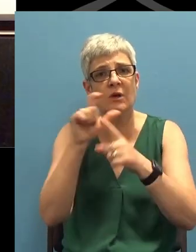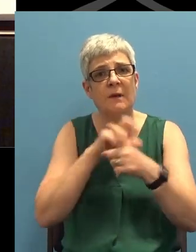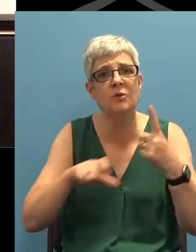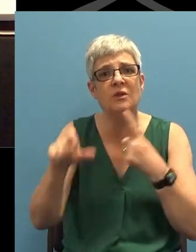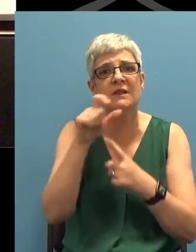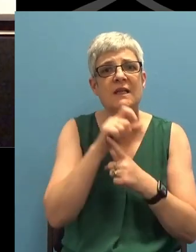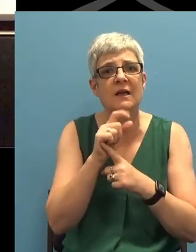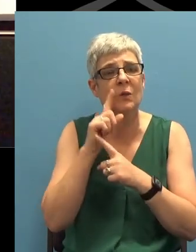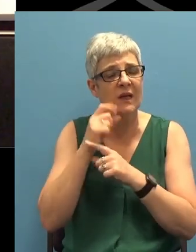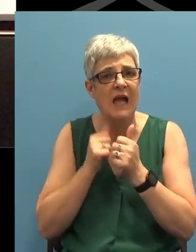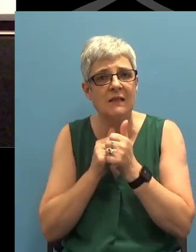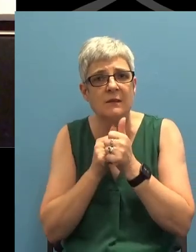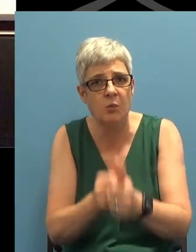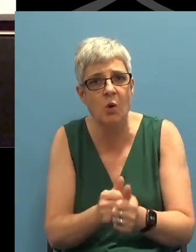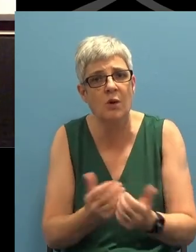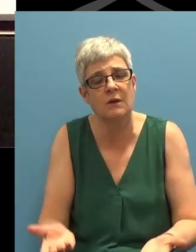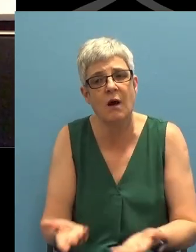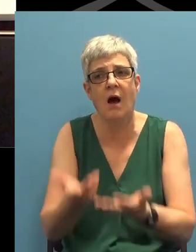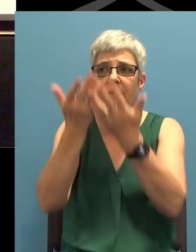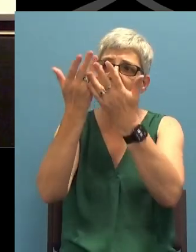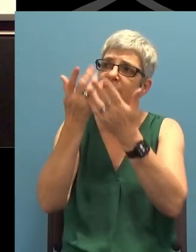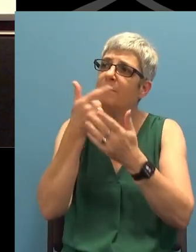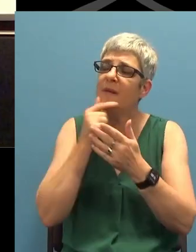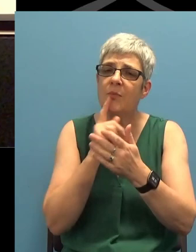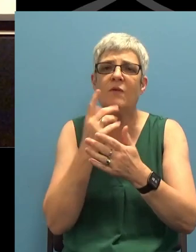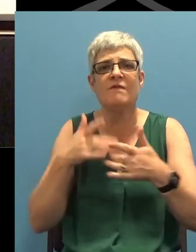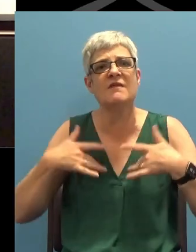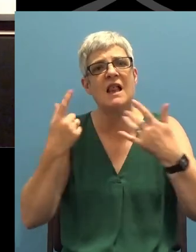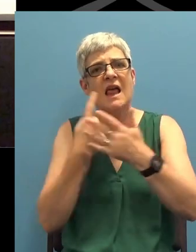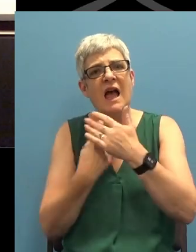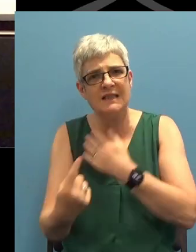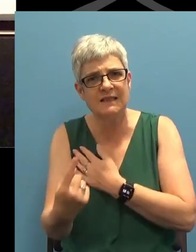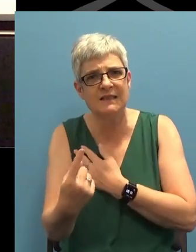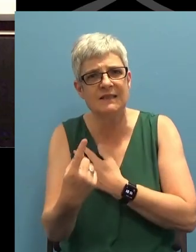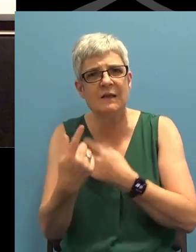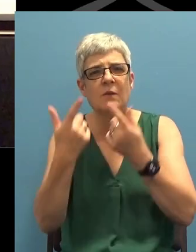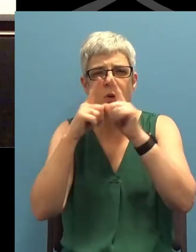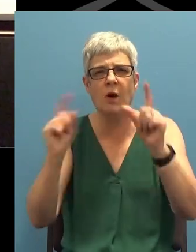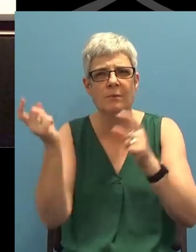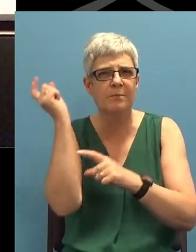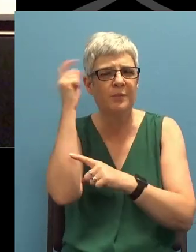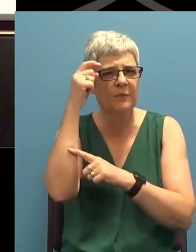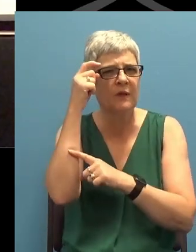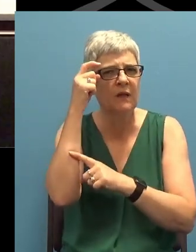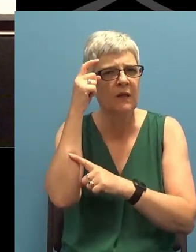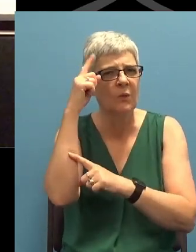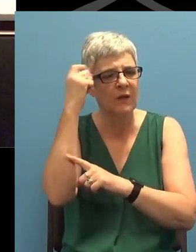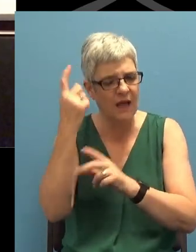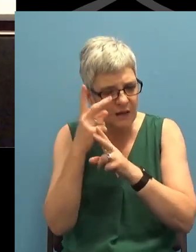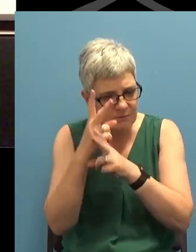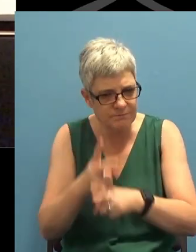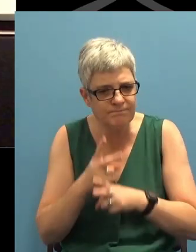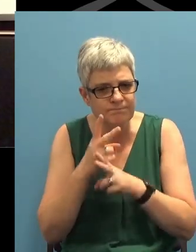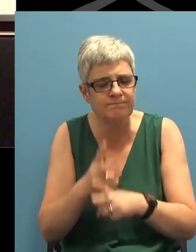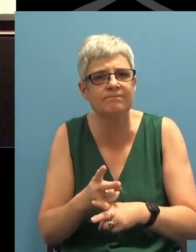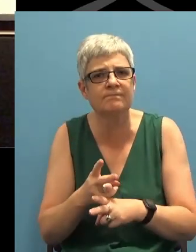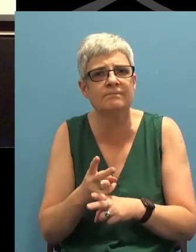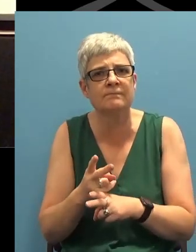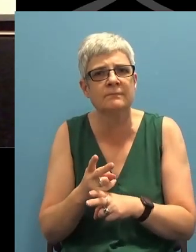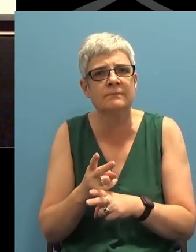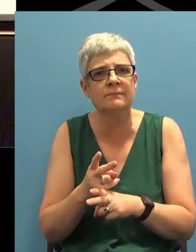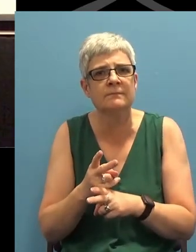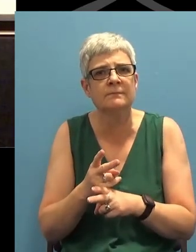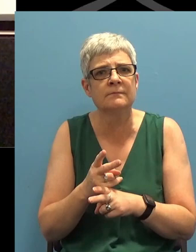uplift those who feel isolated and who feel alone. Lord, call them to mind for us, that we might minister into that loneliness.